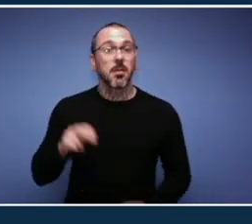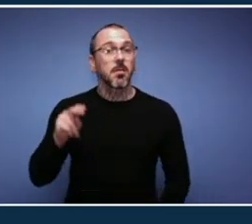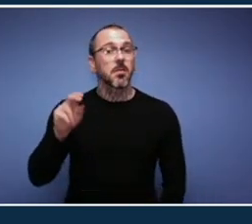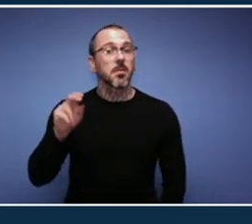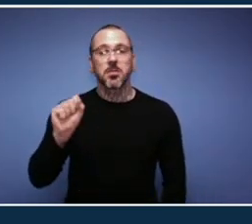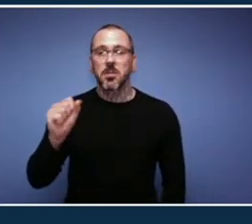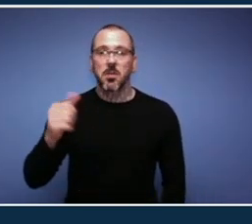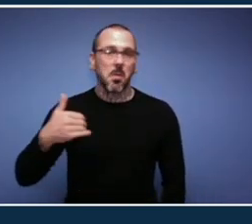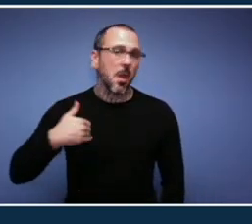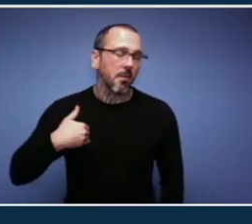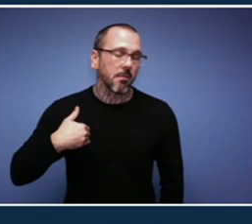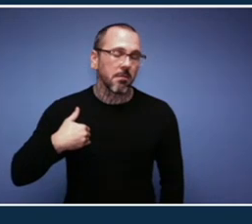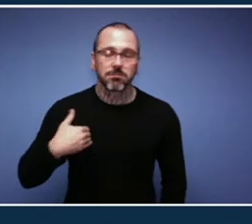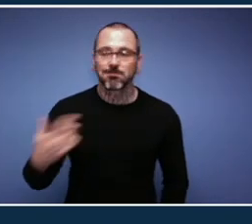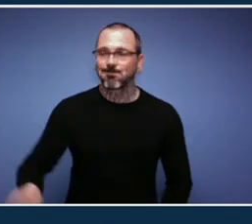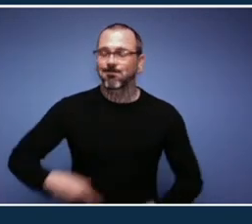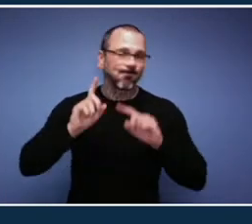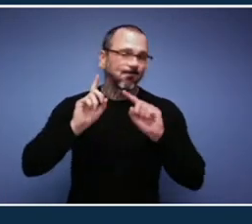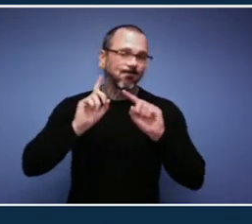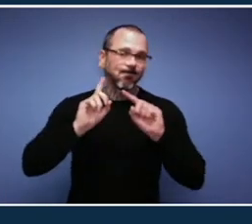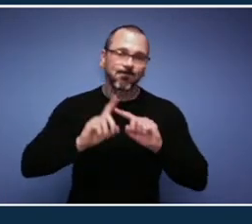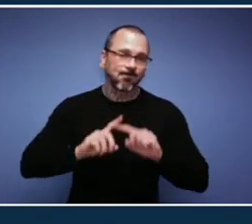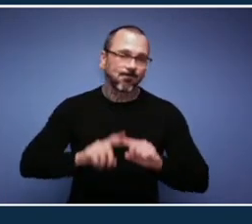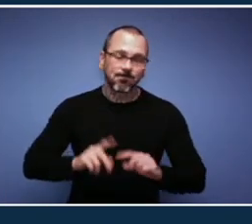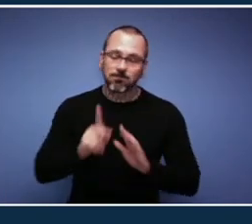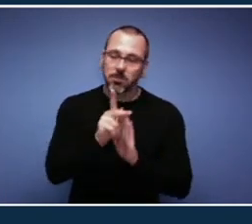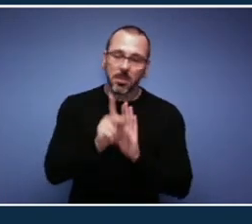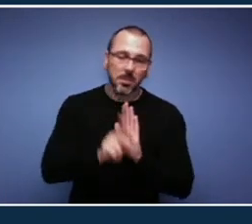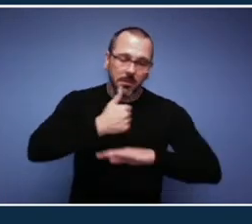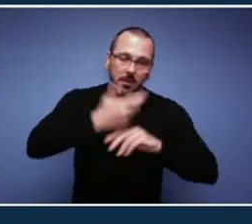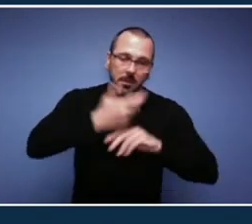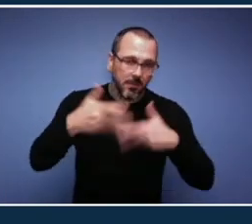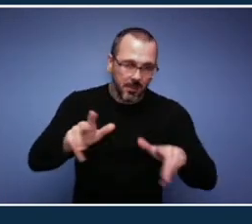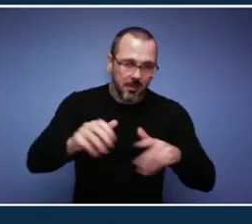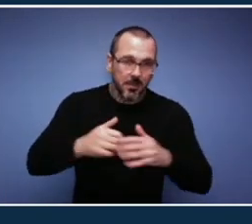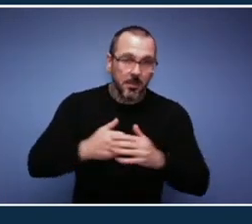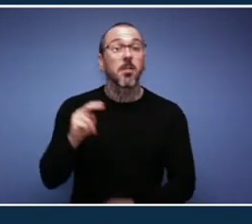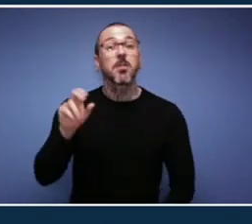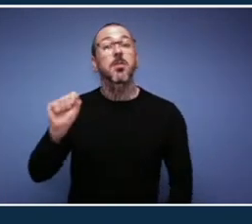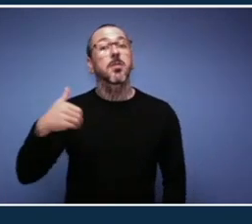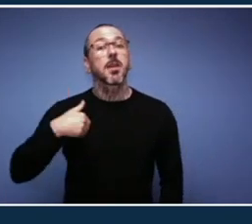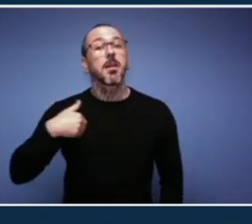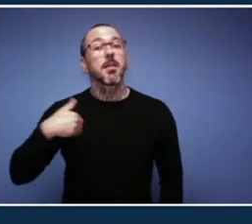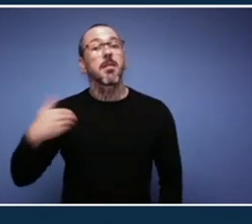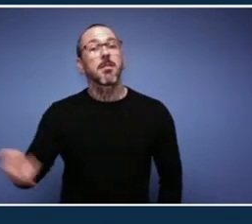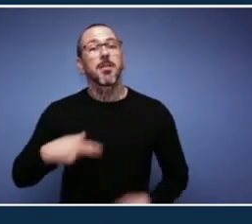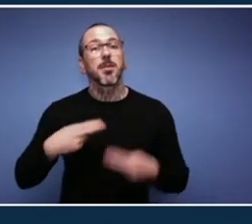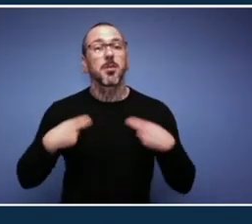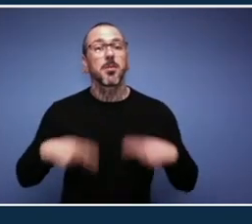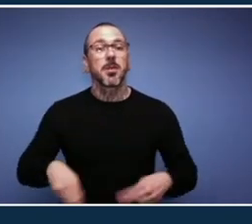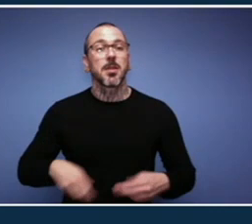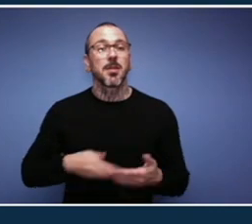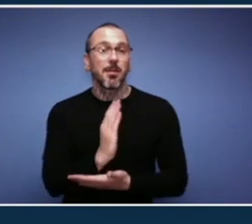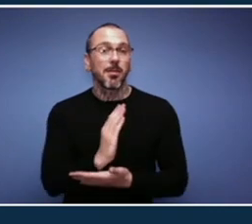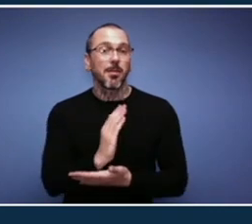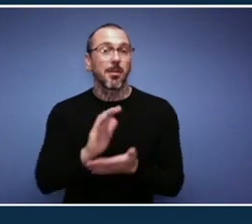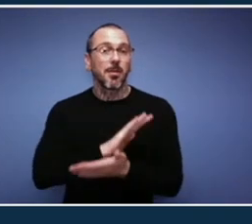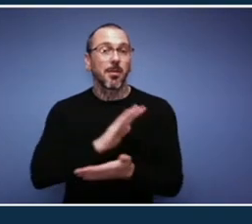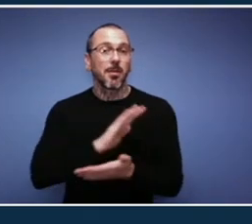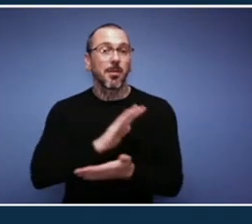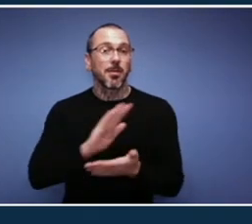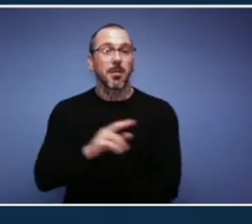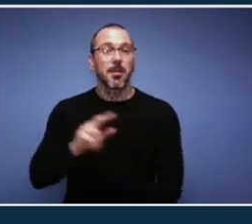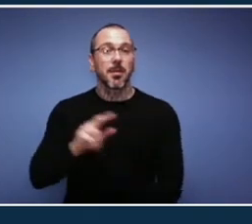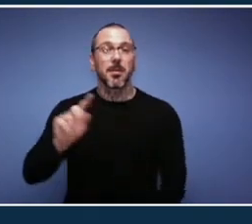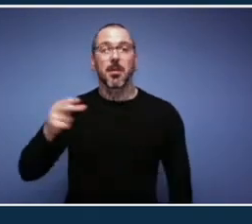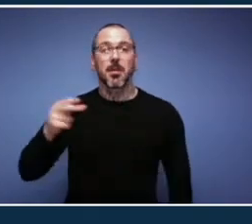a systemic human rights remedy, but we haven't, not enacted yet. It's going to take some time to dismantle the